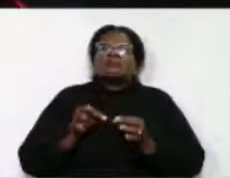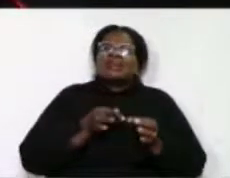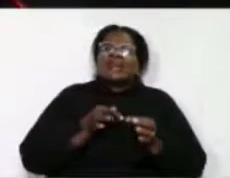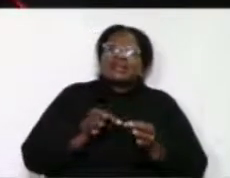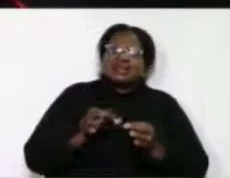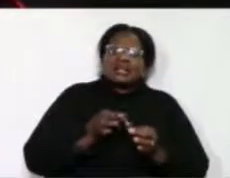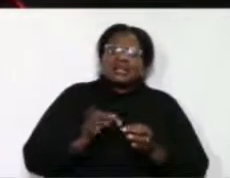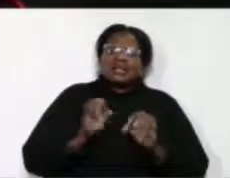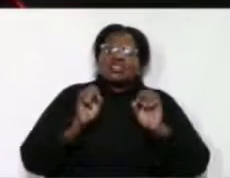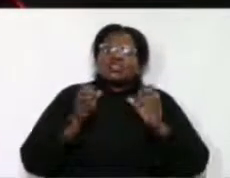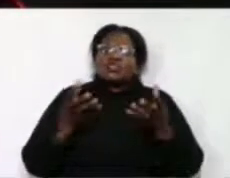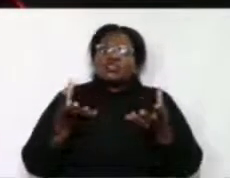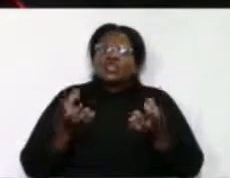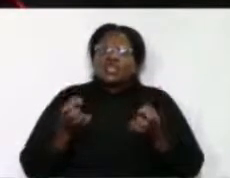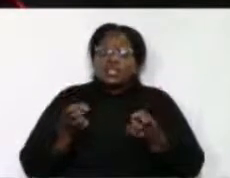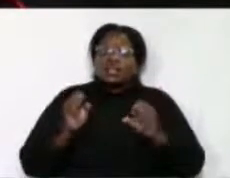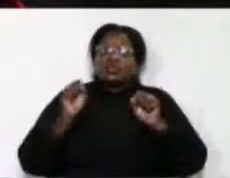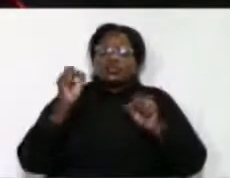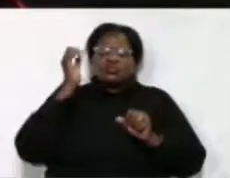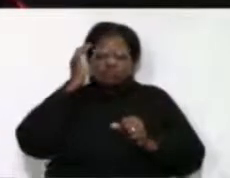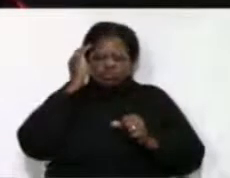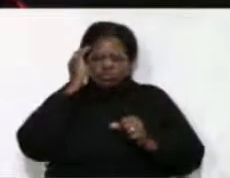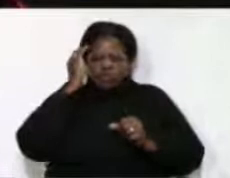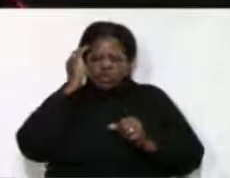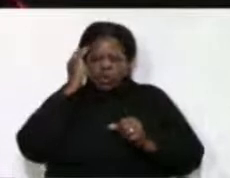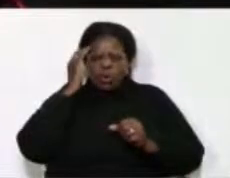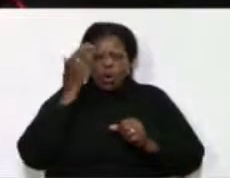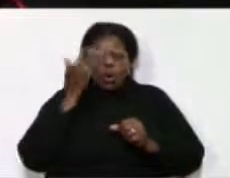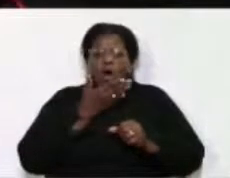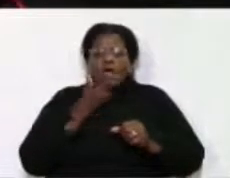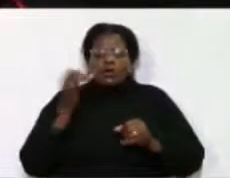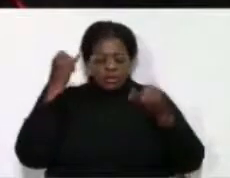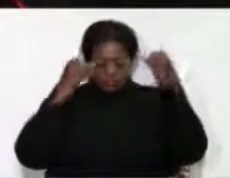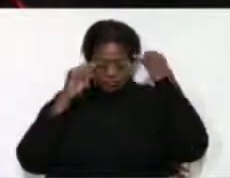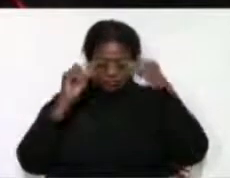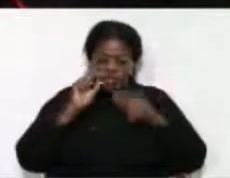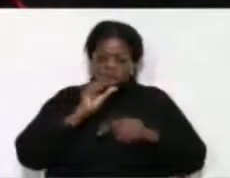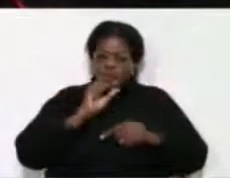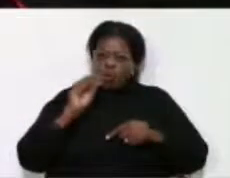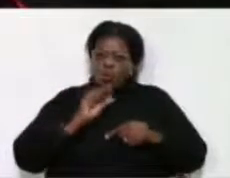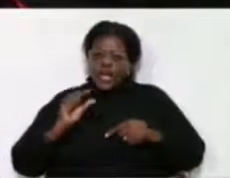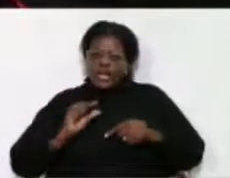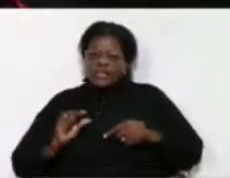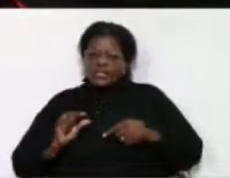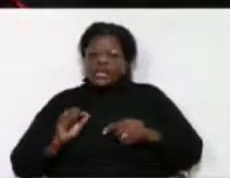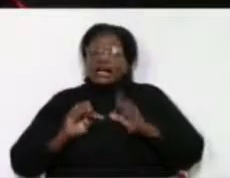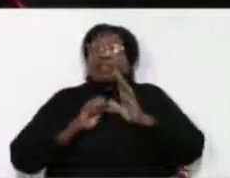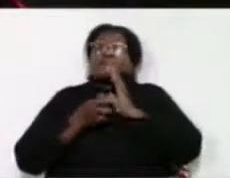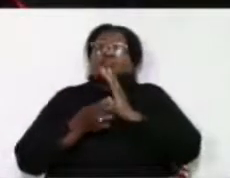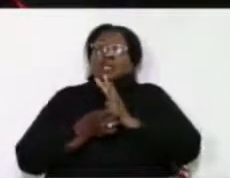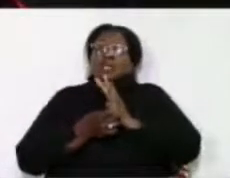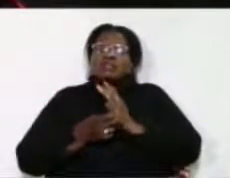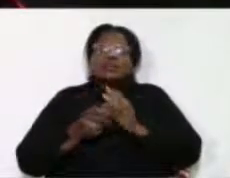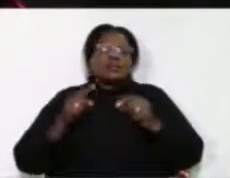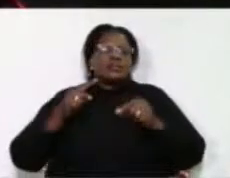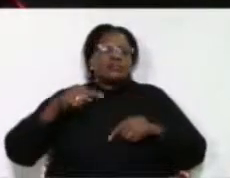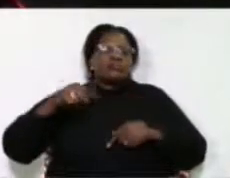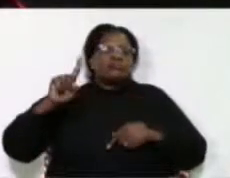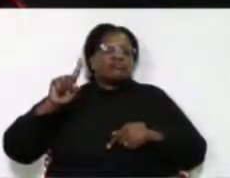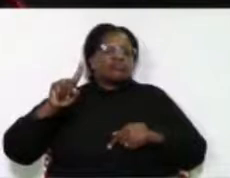you need to kind of get used to these terms, but not get scared by them. They just have normal meanings. And they